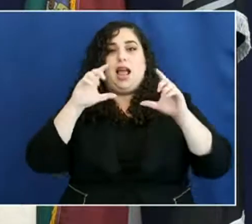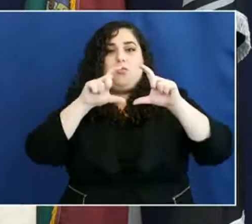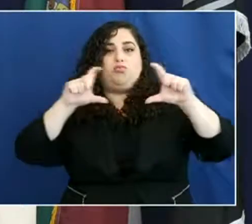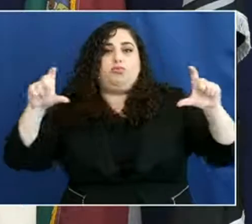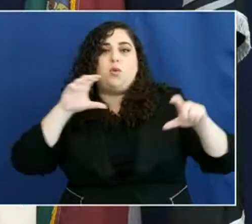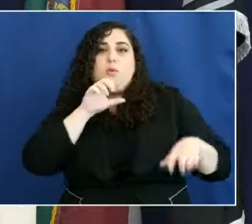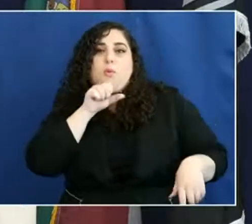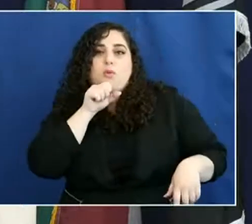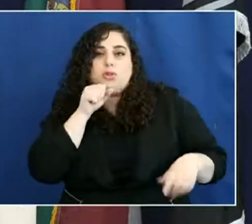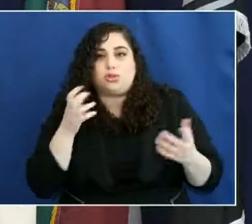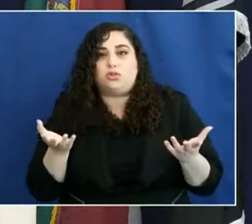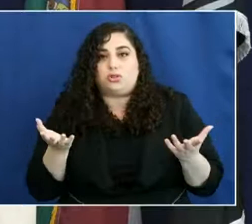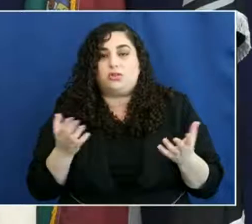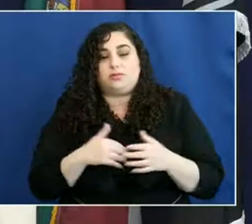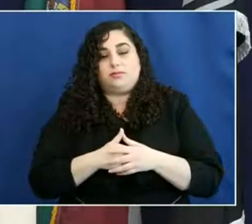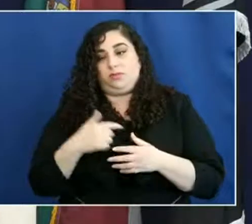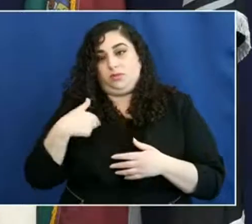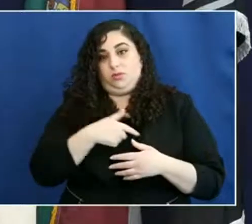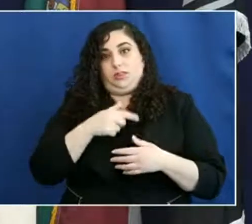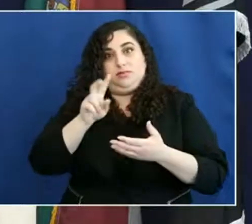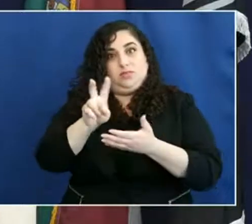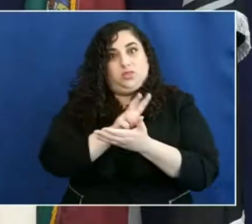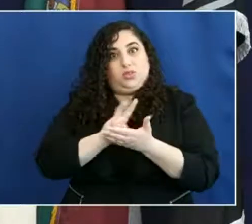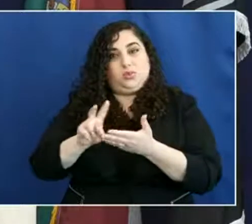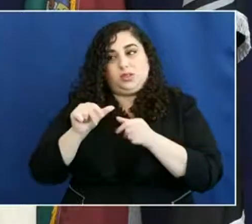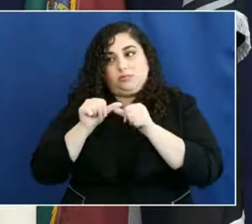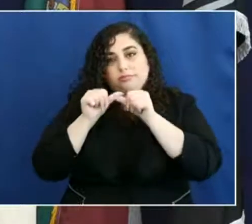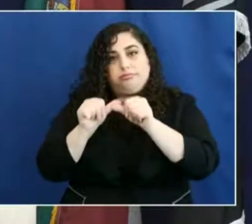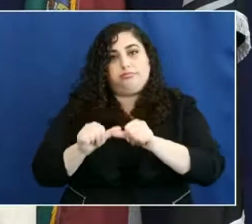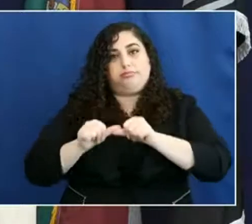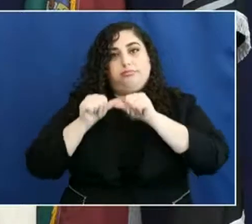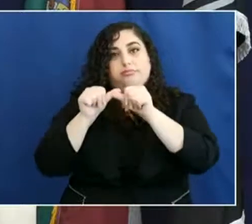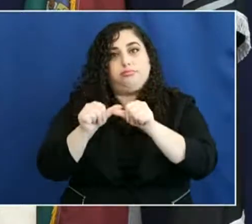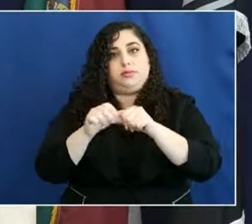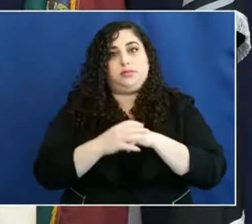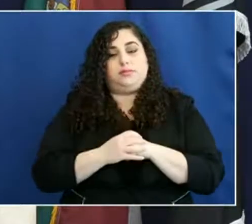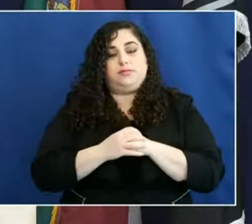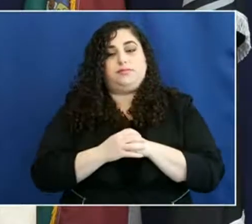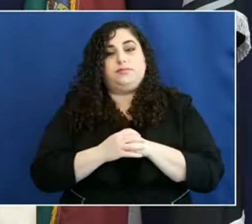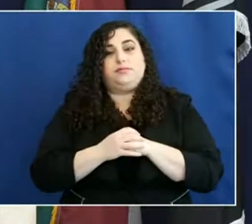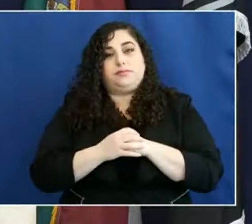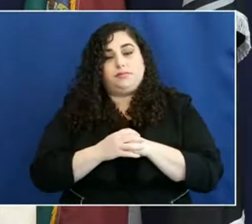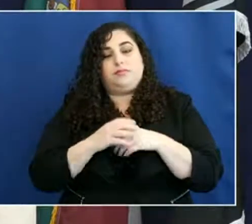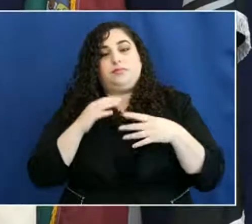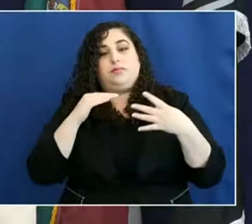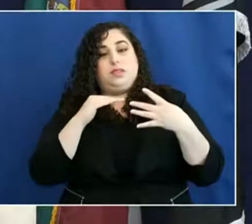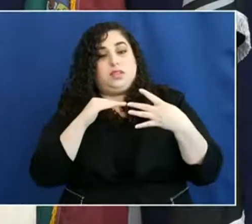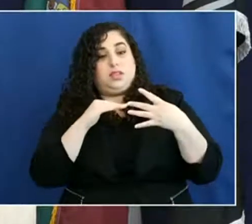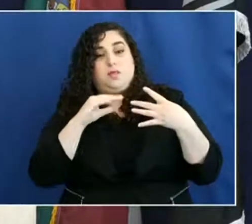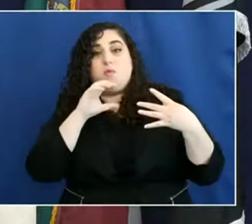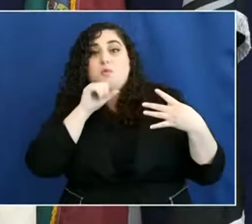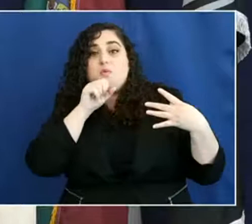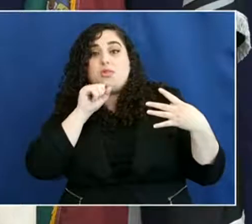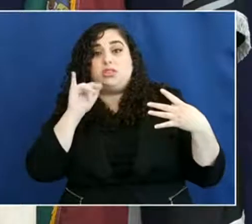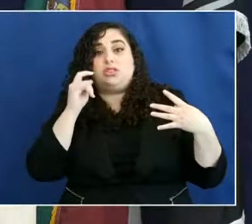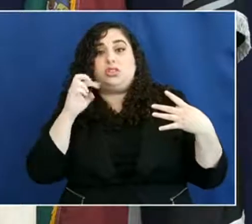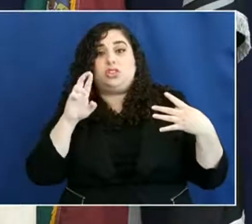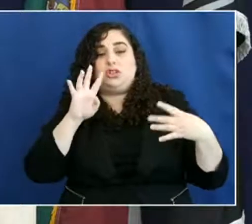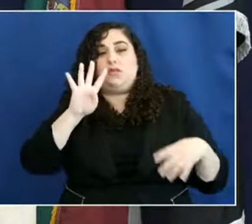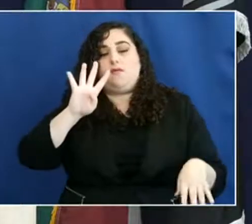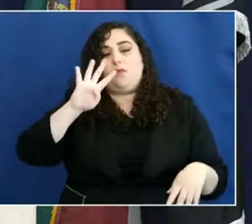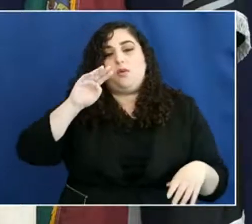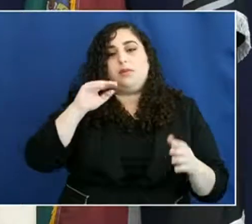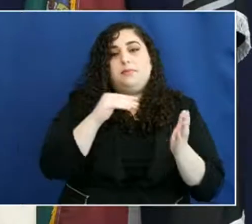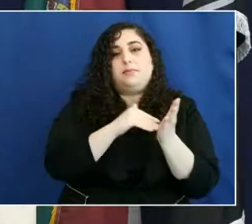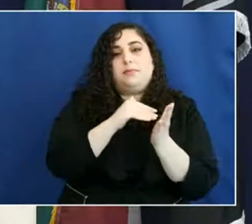have 2 consecutive weeks at what will be in the orange tier when the state hits that 4 million mark for